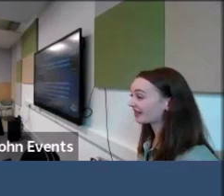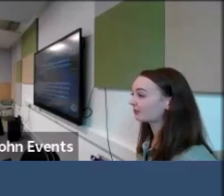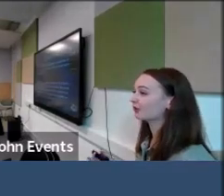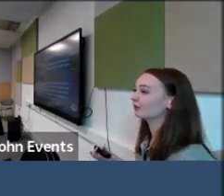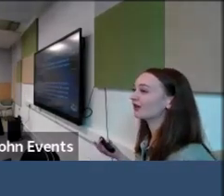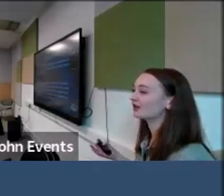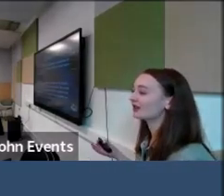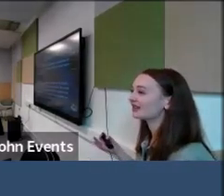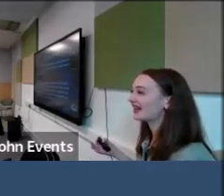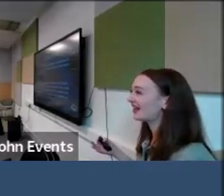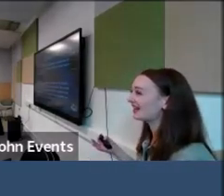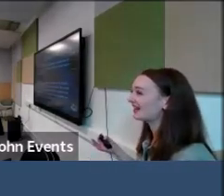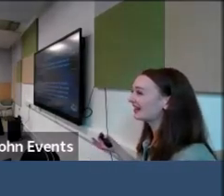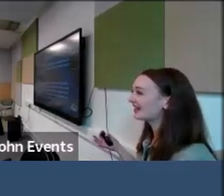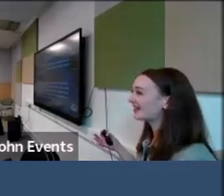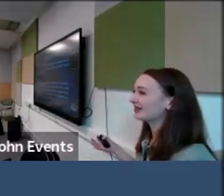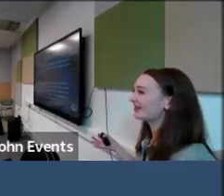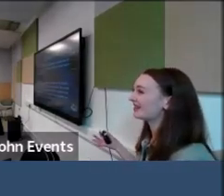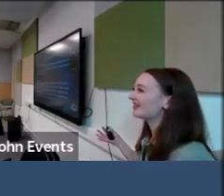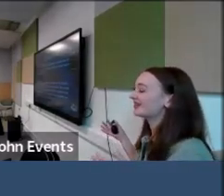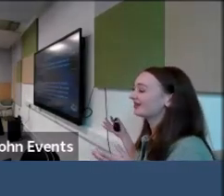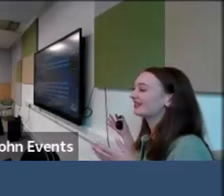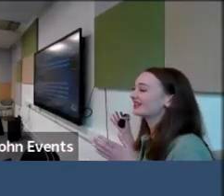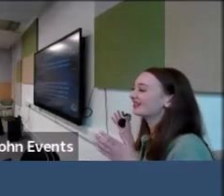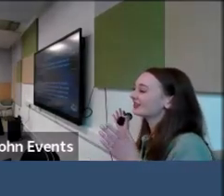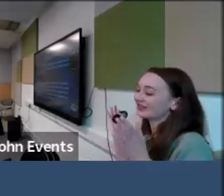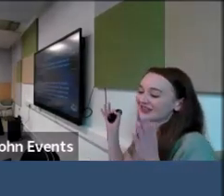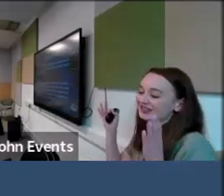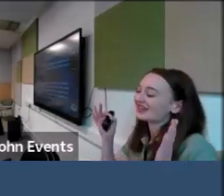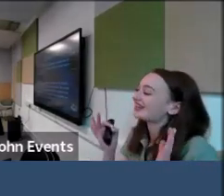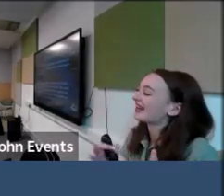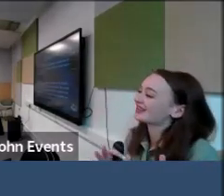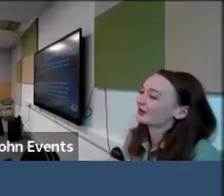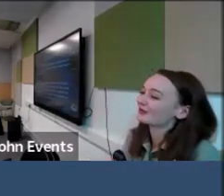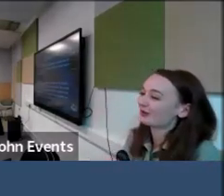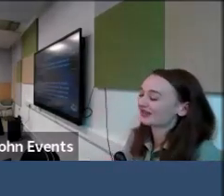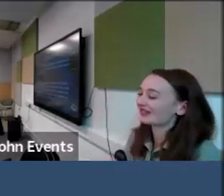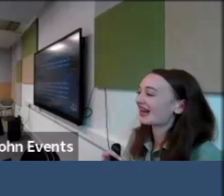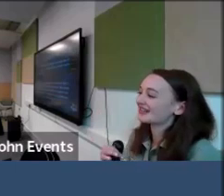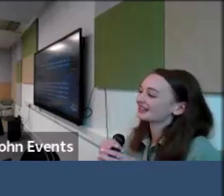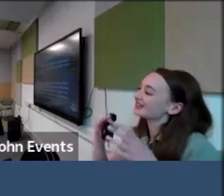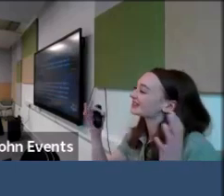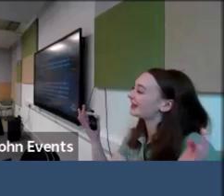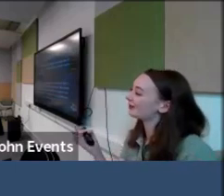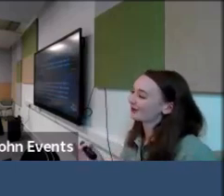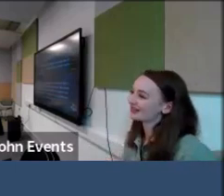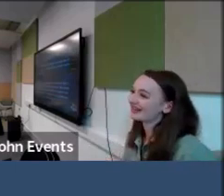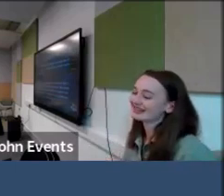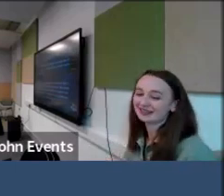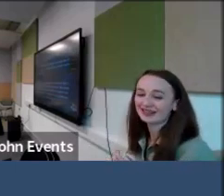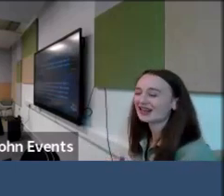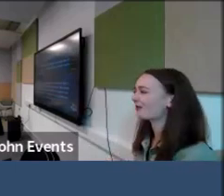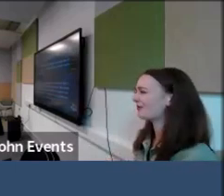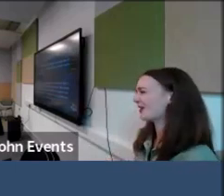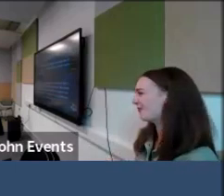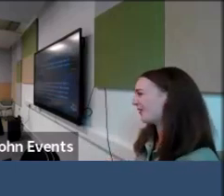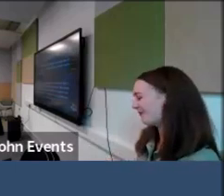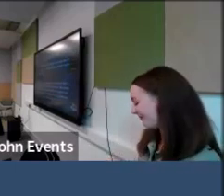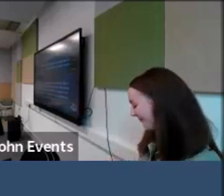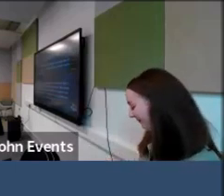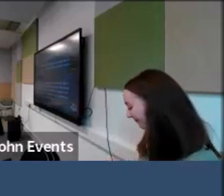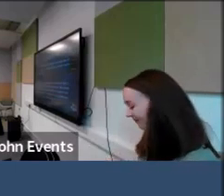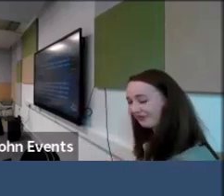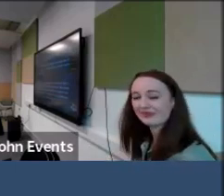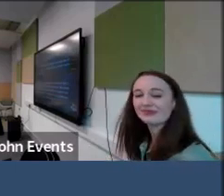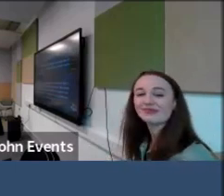more accessible, rather than seeing disability as something that's just neatly cast off to one side and self-contained. That's what we don't